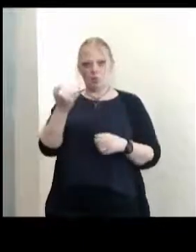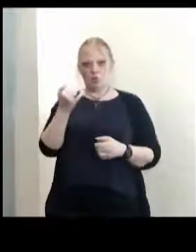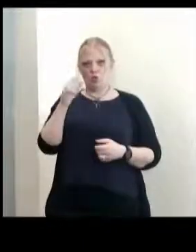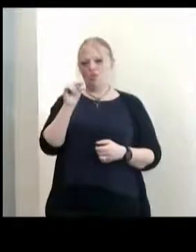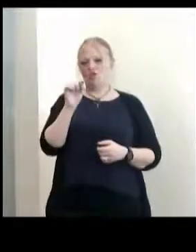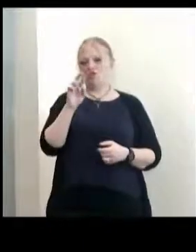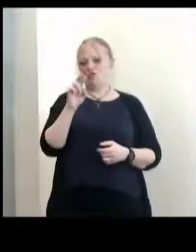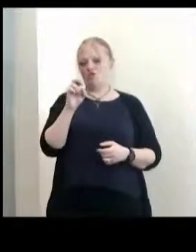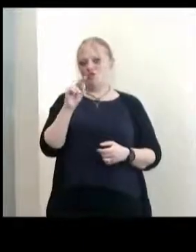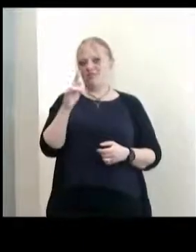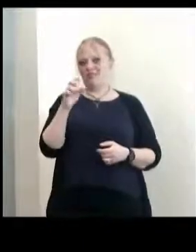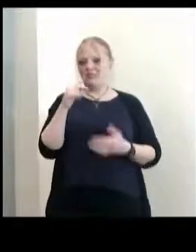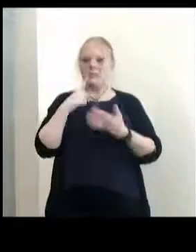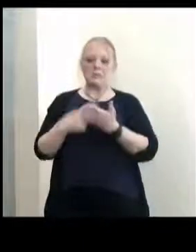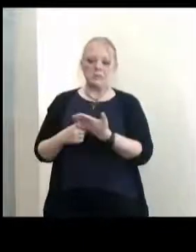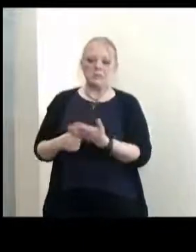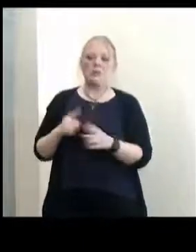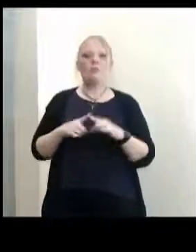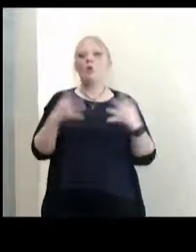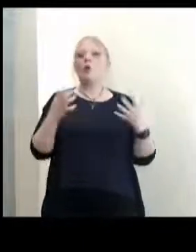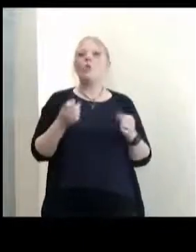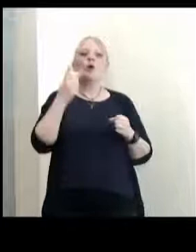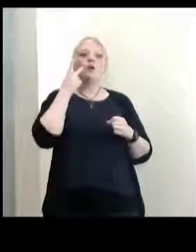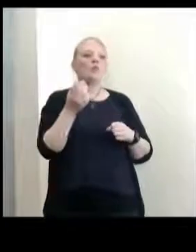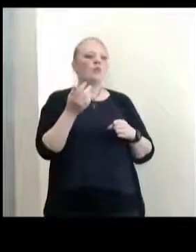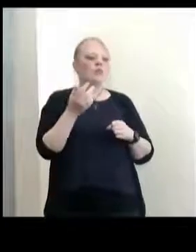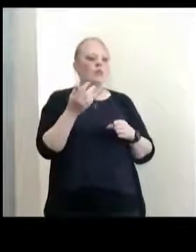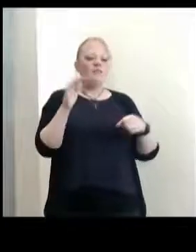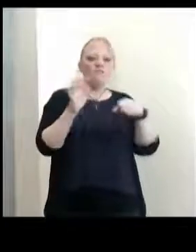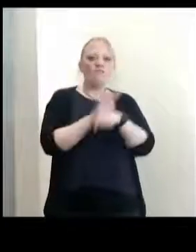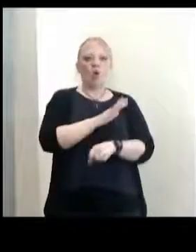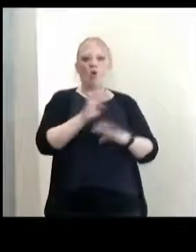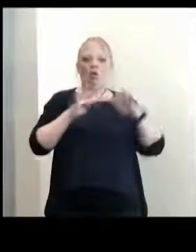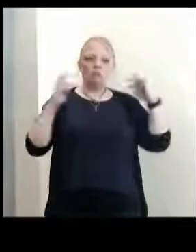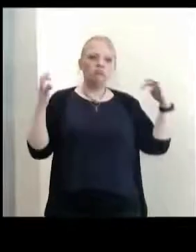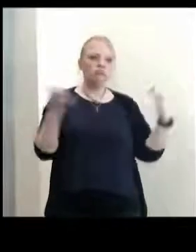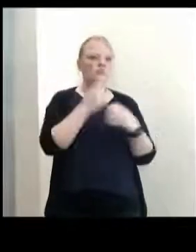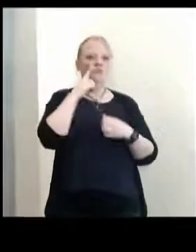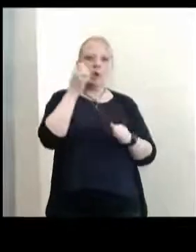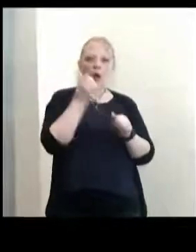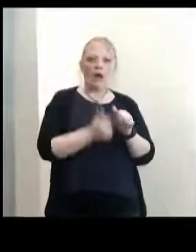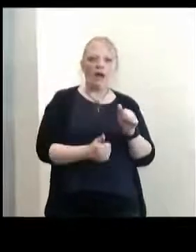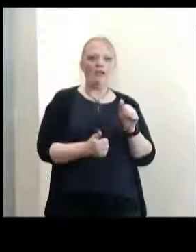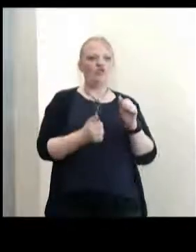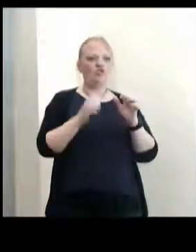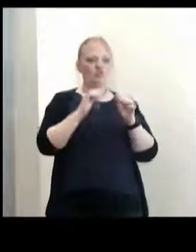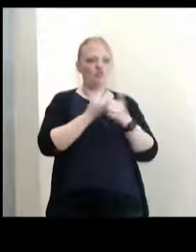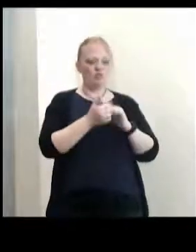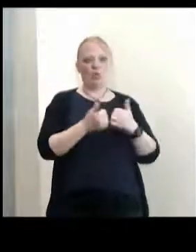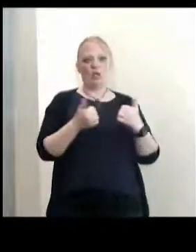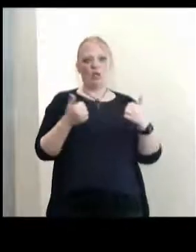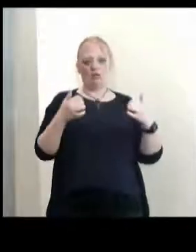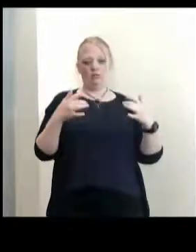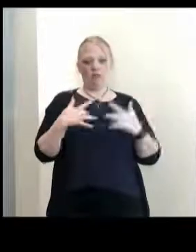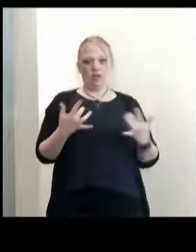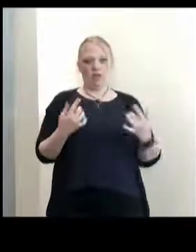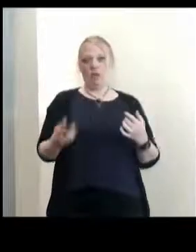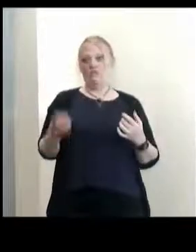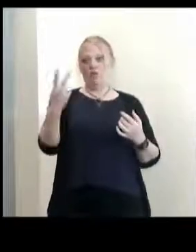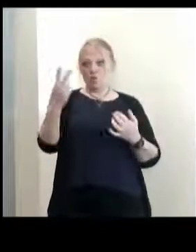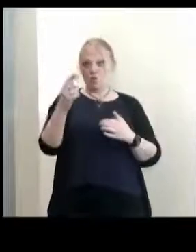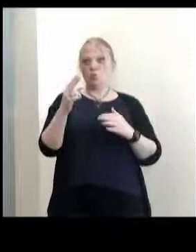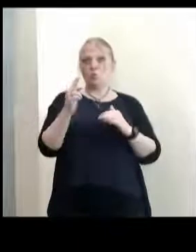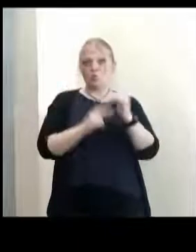But we want to see full houses for every sporting event, but that would require everyone to be vaccinated. There are 2 facilities that are owned by Erie